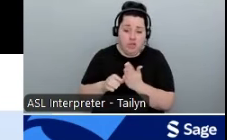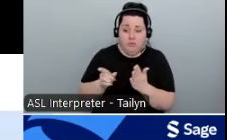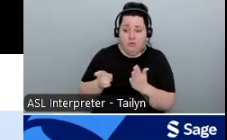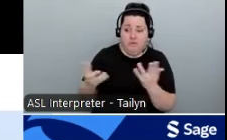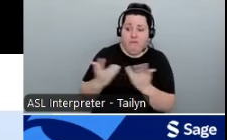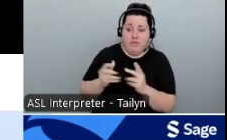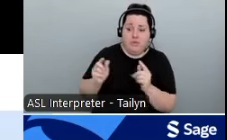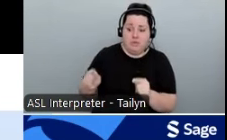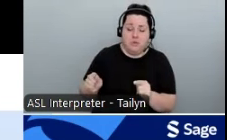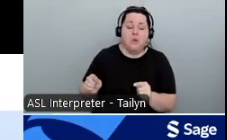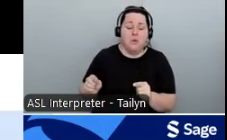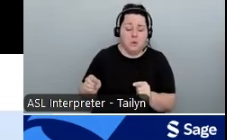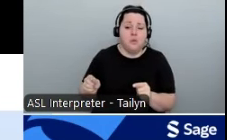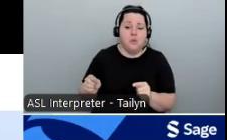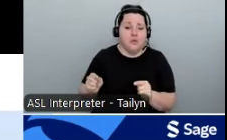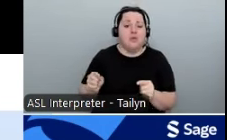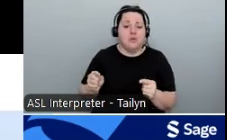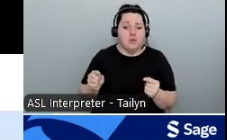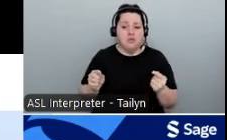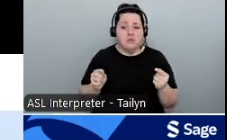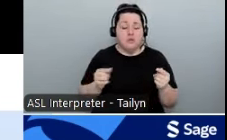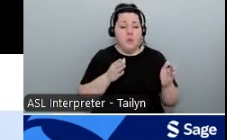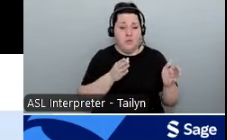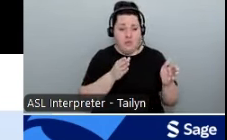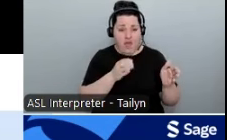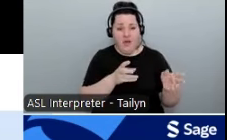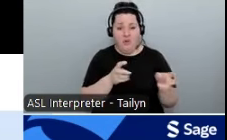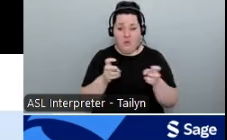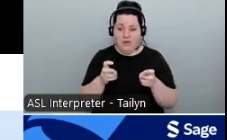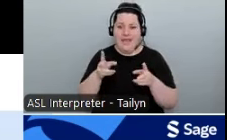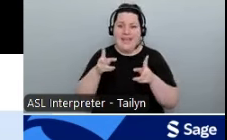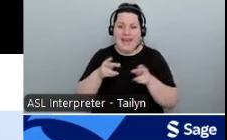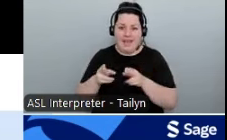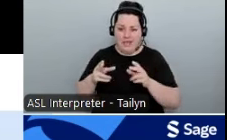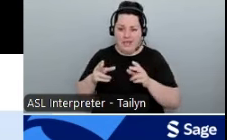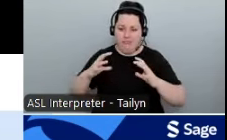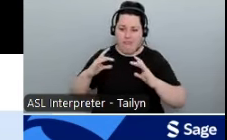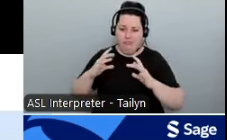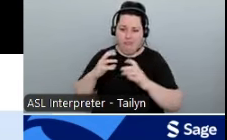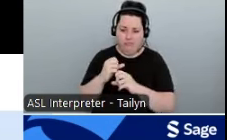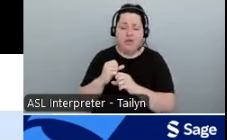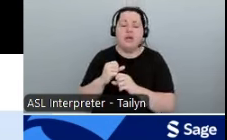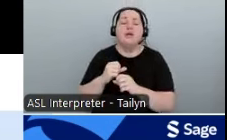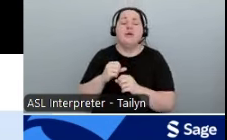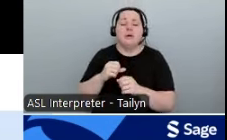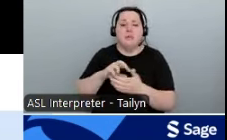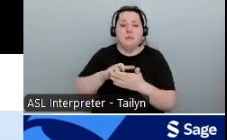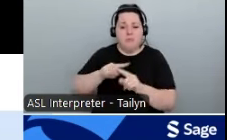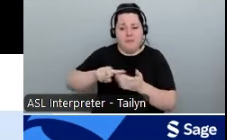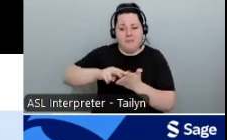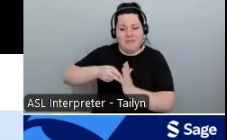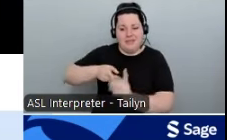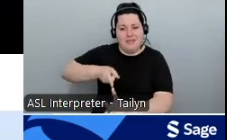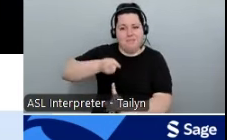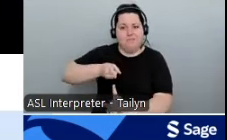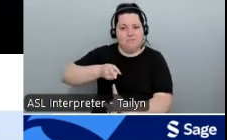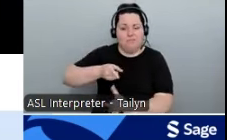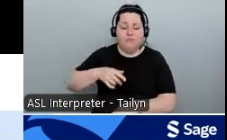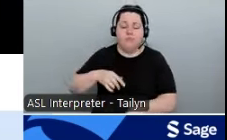publish, and then to be able to edit those down while still retaining the core meaning. This is a